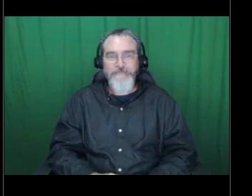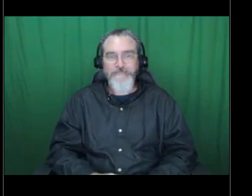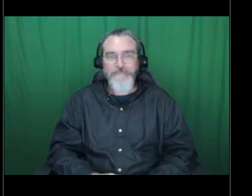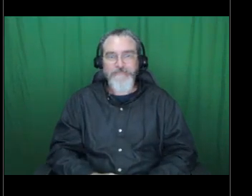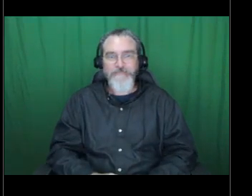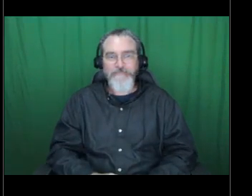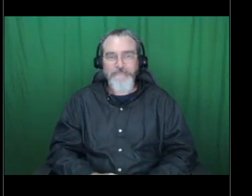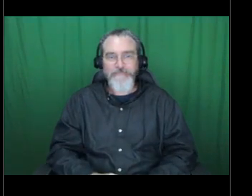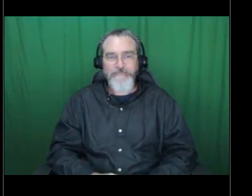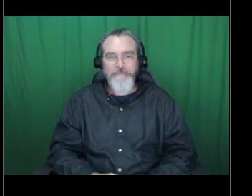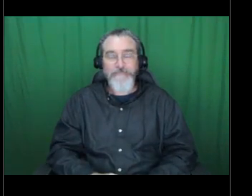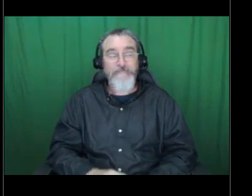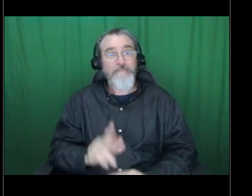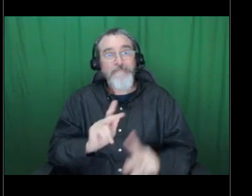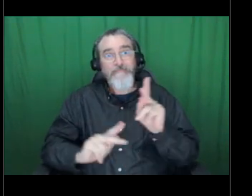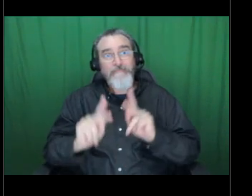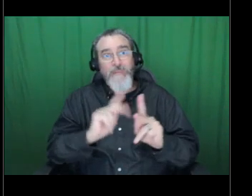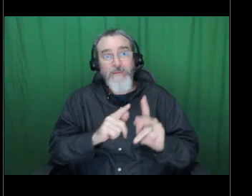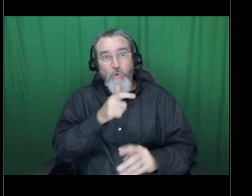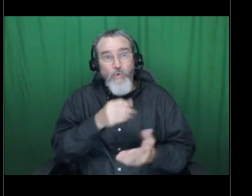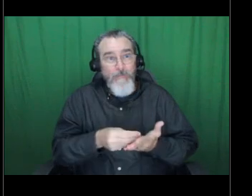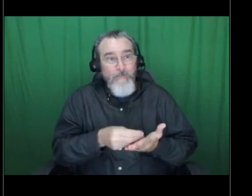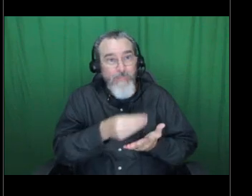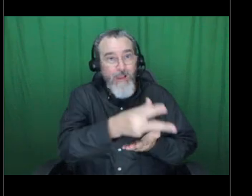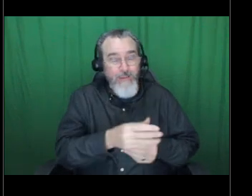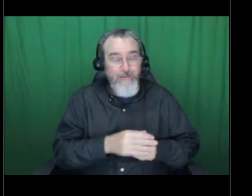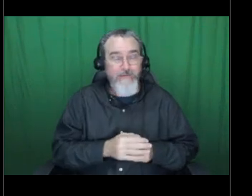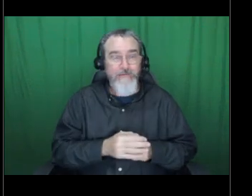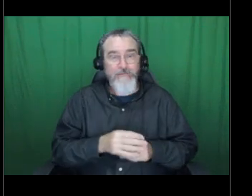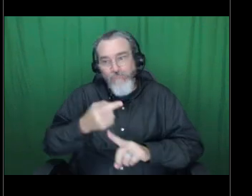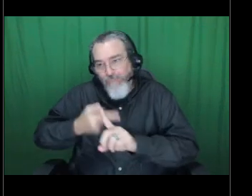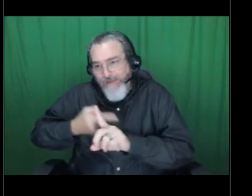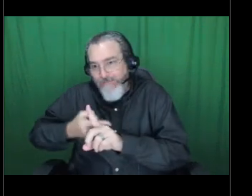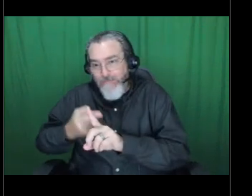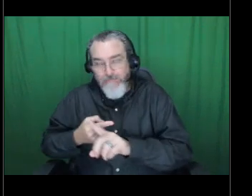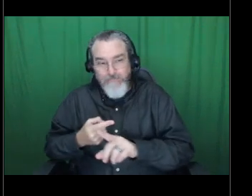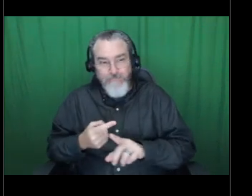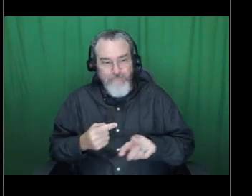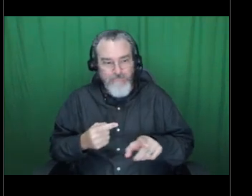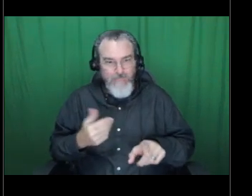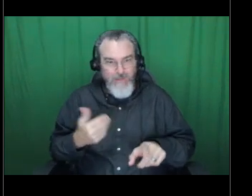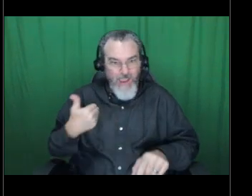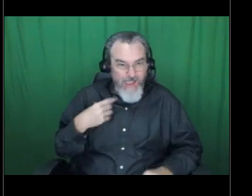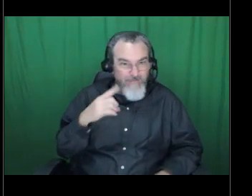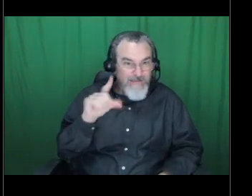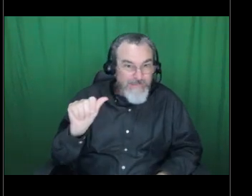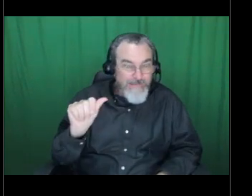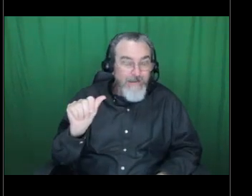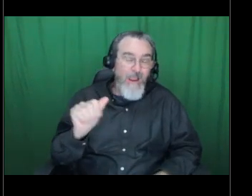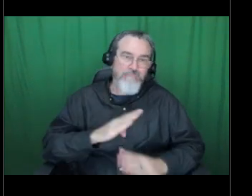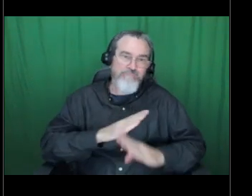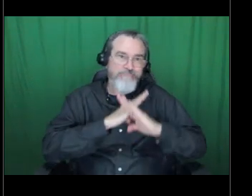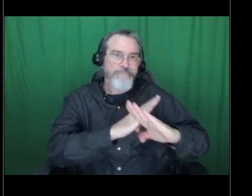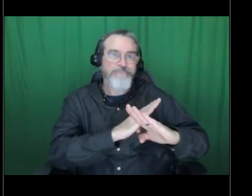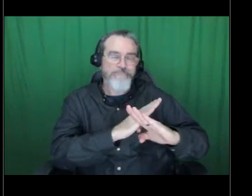Buyers and renters who are disabled are protected, as well